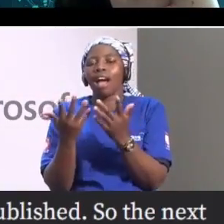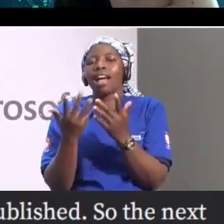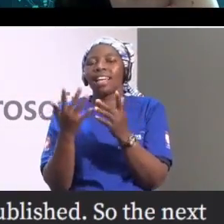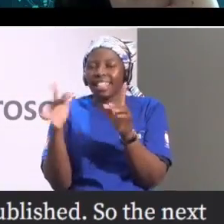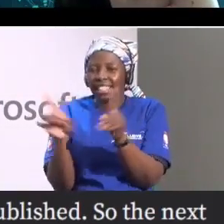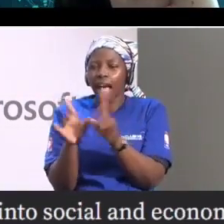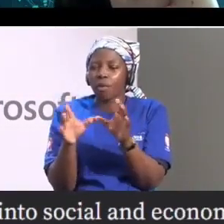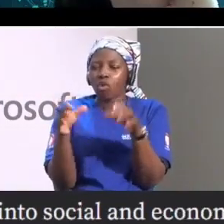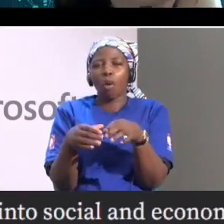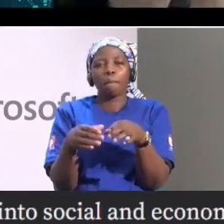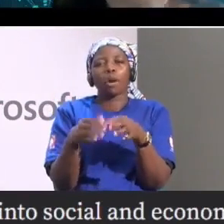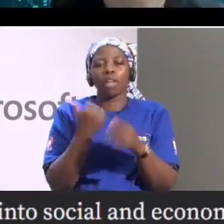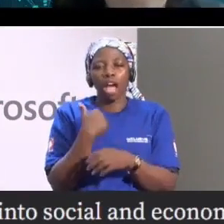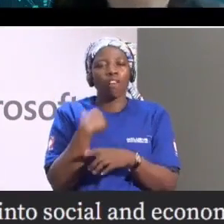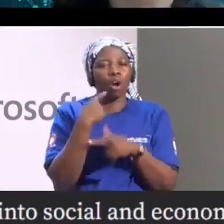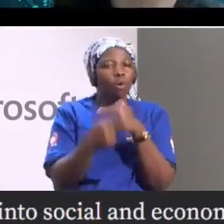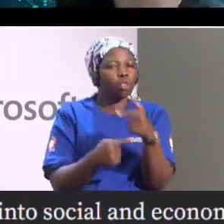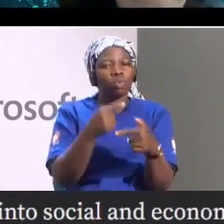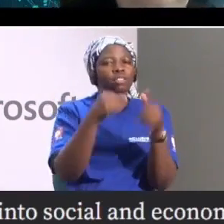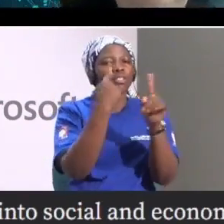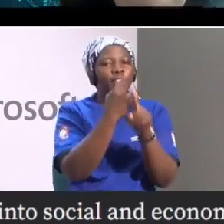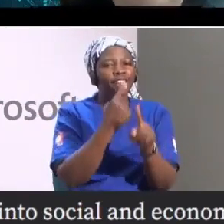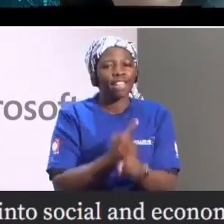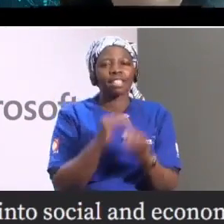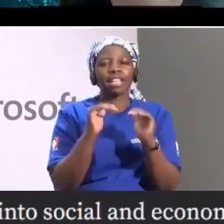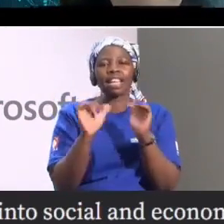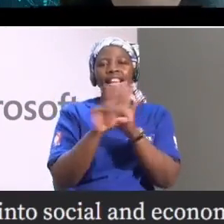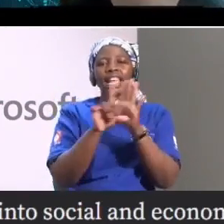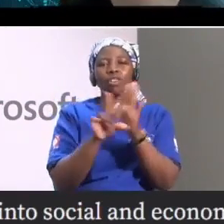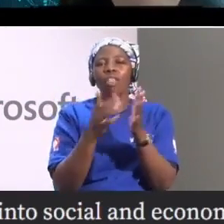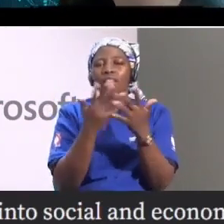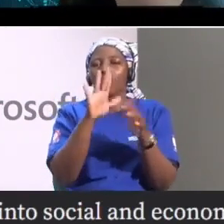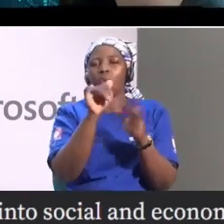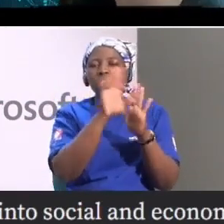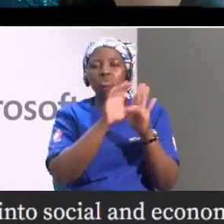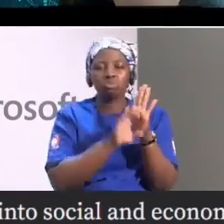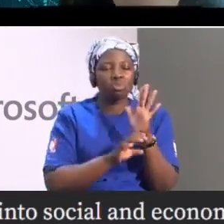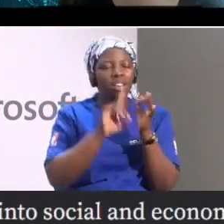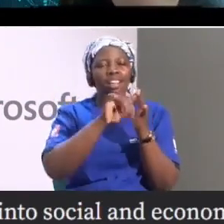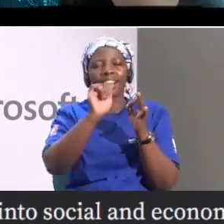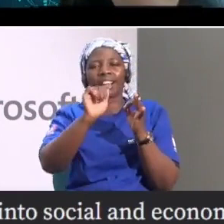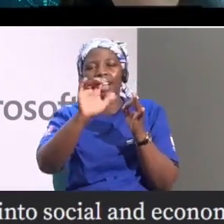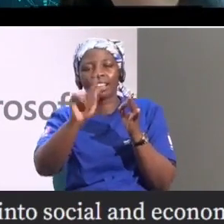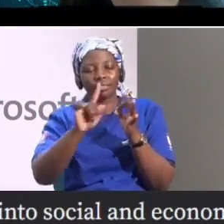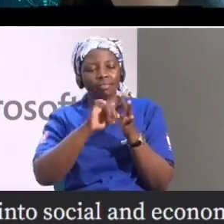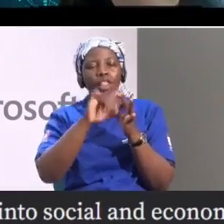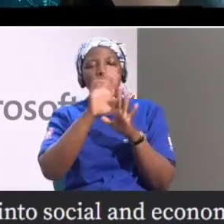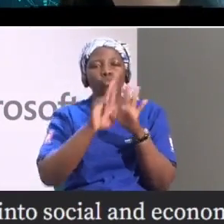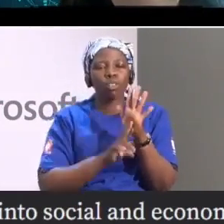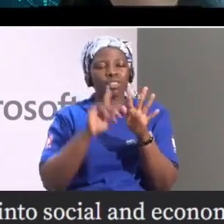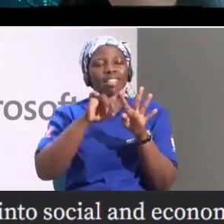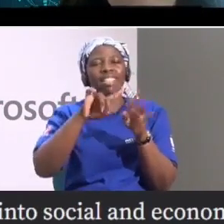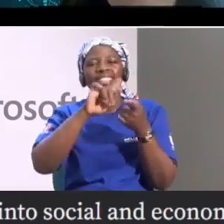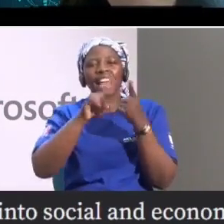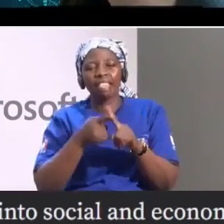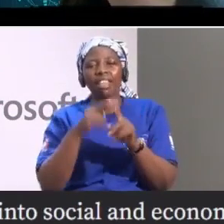categories of, there is a continuum of various legal instruments, from the Constitution, the acts, regulations, standards, work